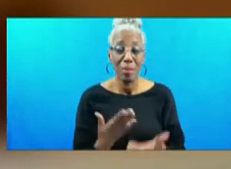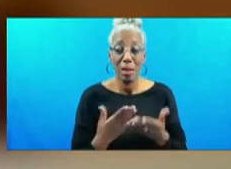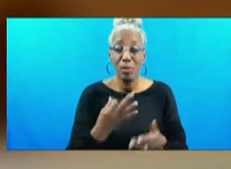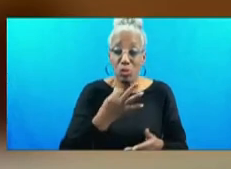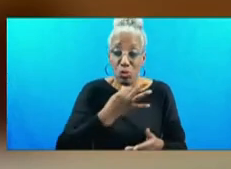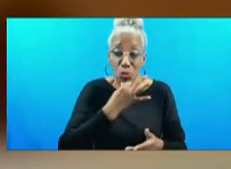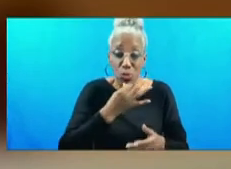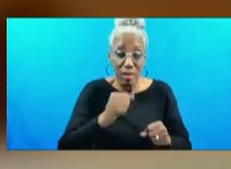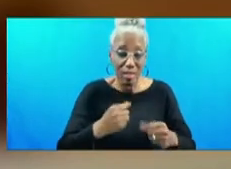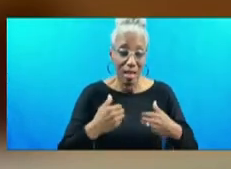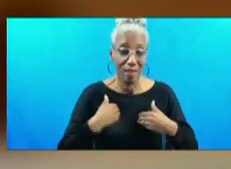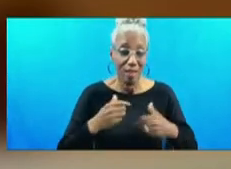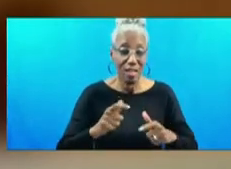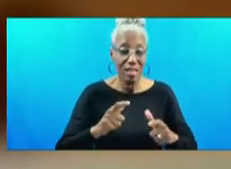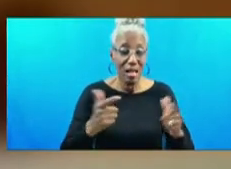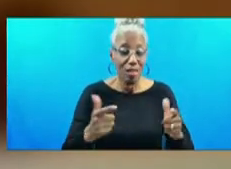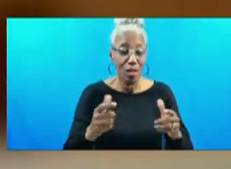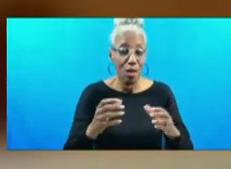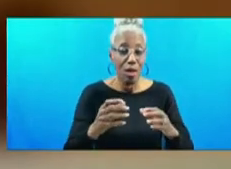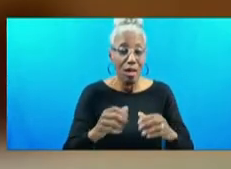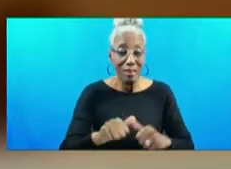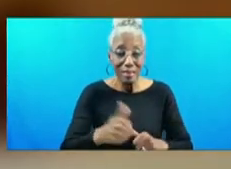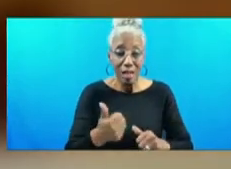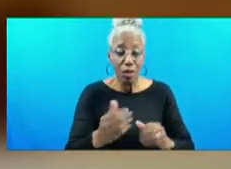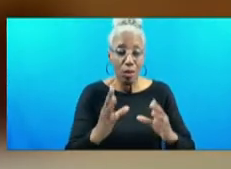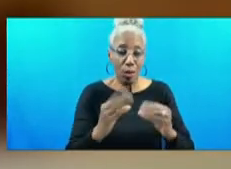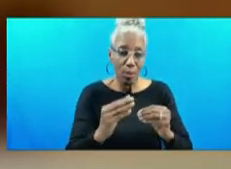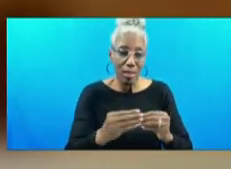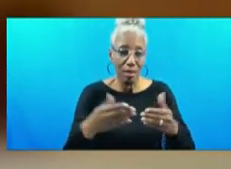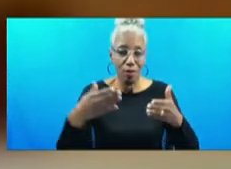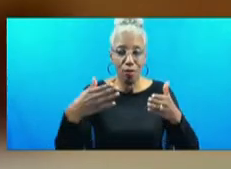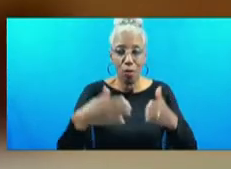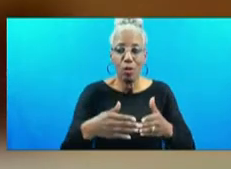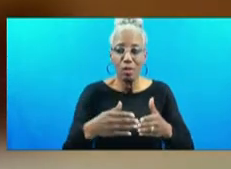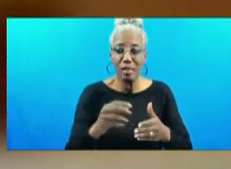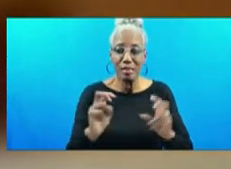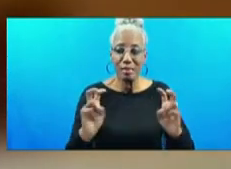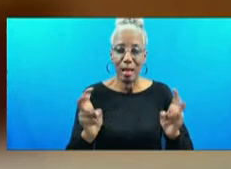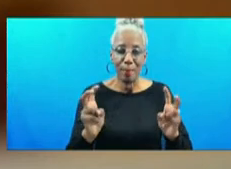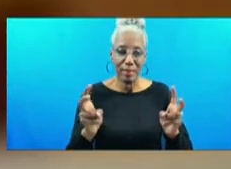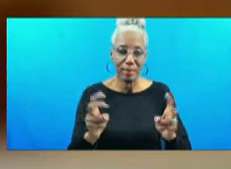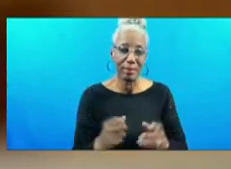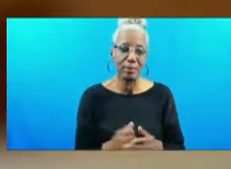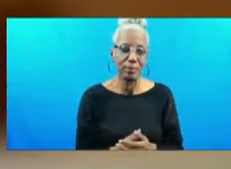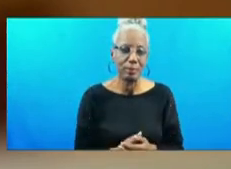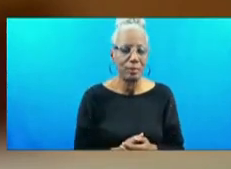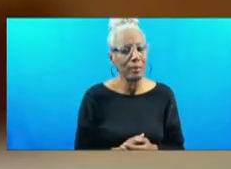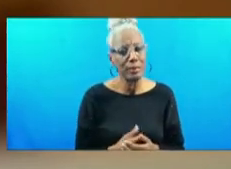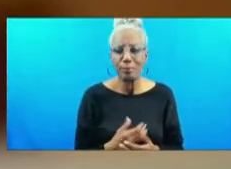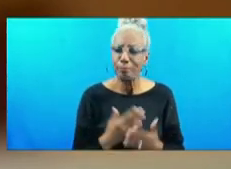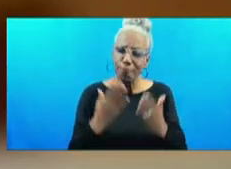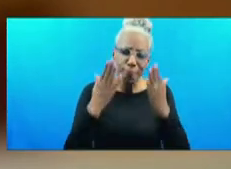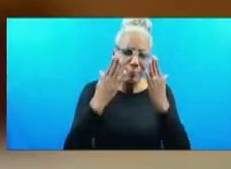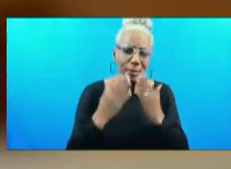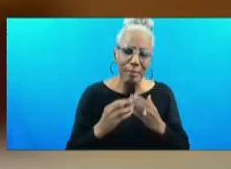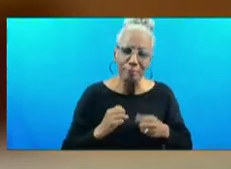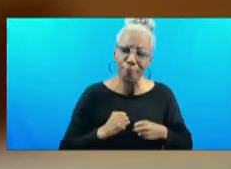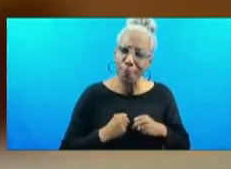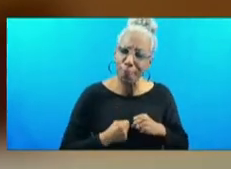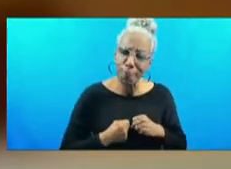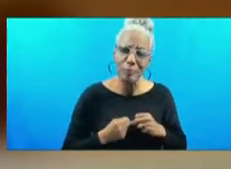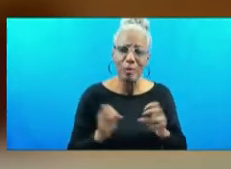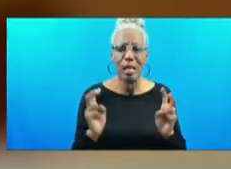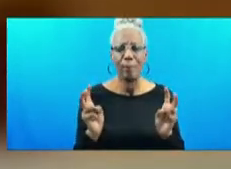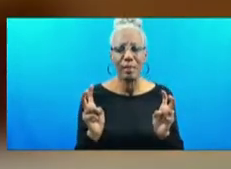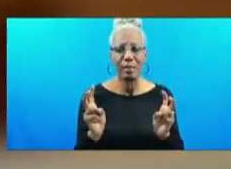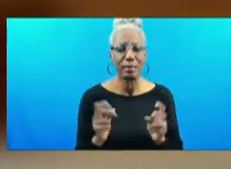focus on some of these issues that our parents are bringing up that are heart-wrenching, really heart-wrenching. I really want to